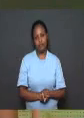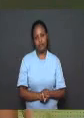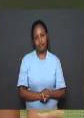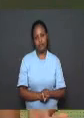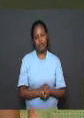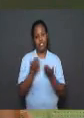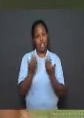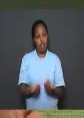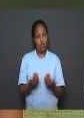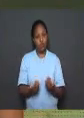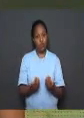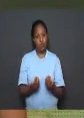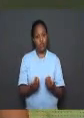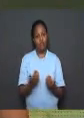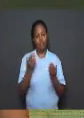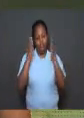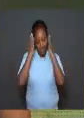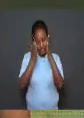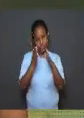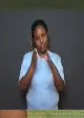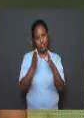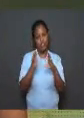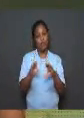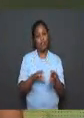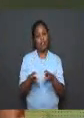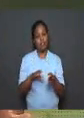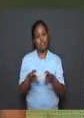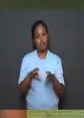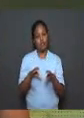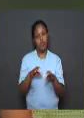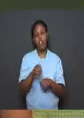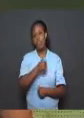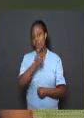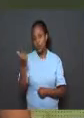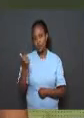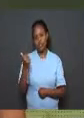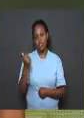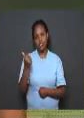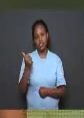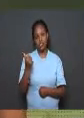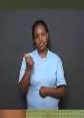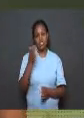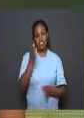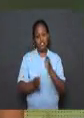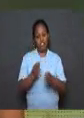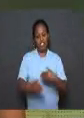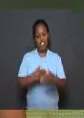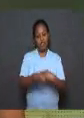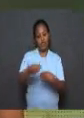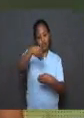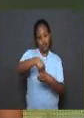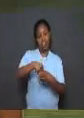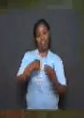Let us now turn our attention to some of the other elements of due process of